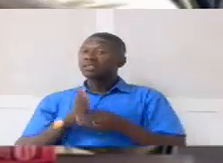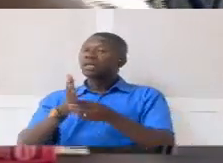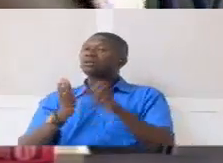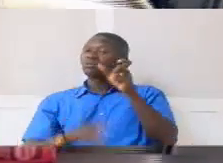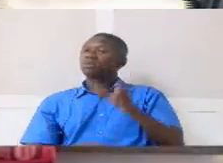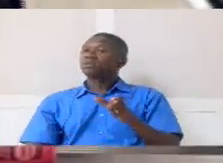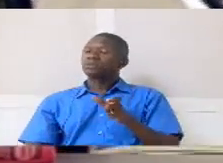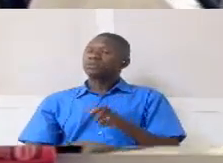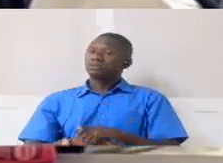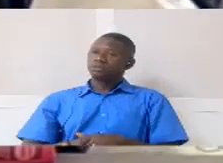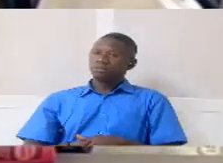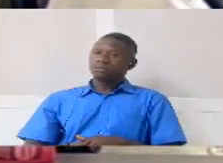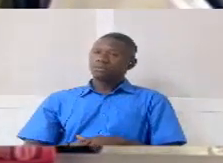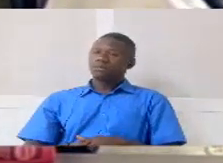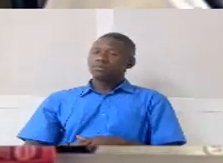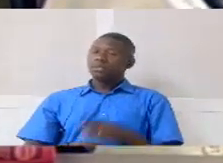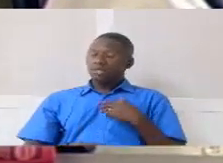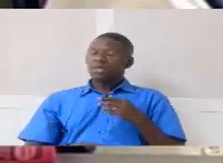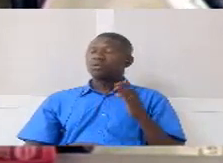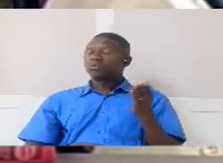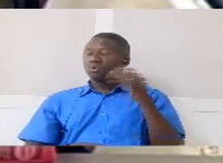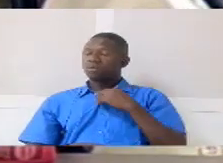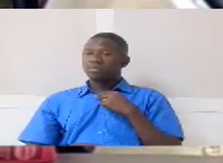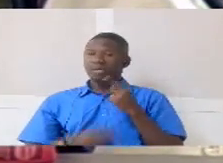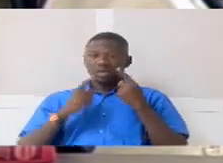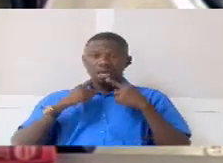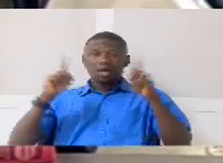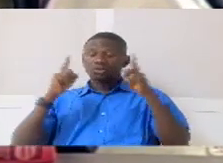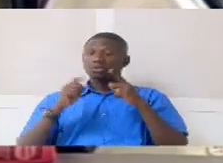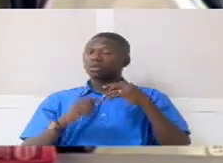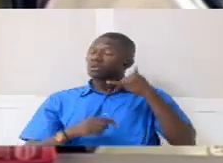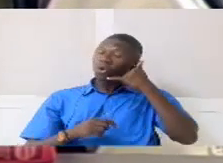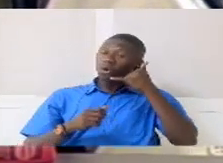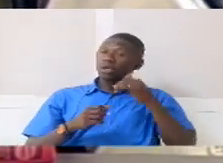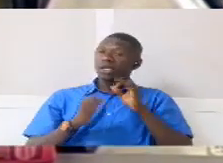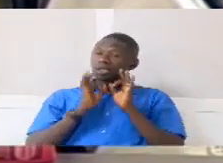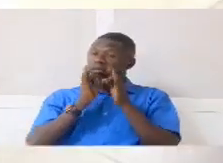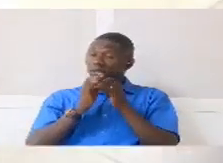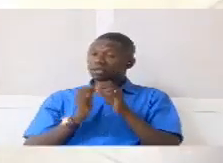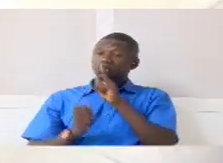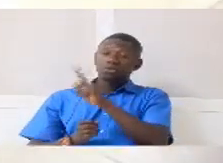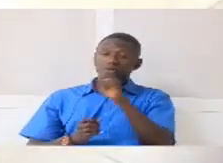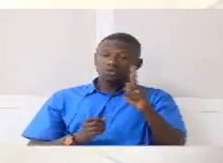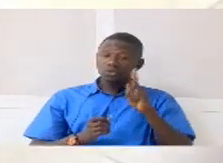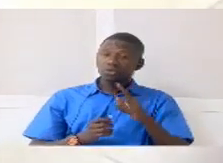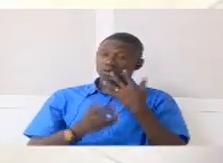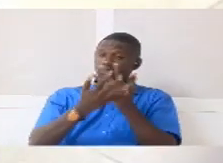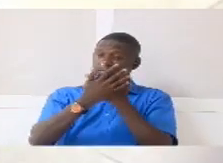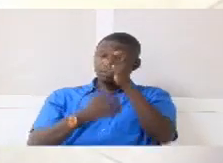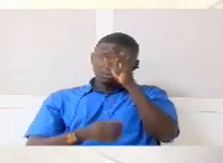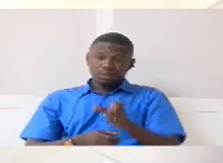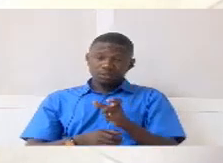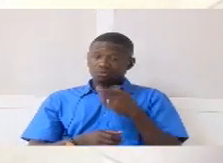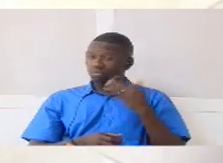fel na ngen do bala alita. Then he would come and inform us that such and such prisoner was being brought and you should